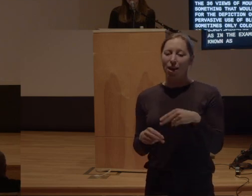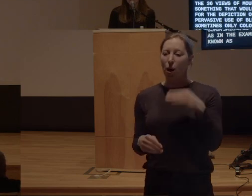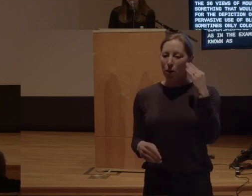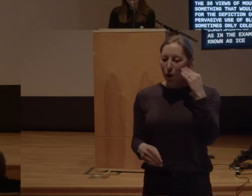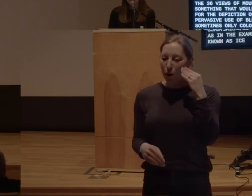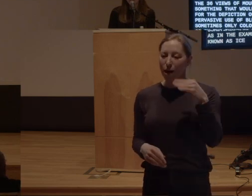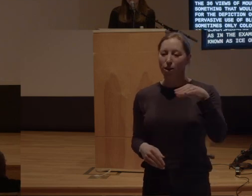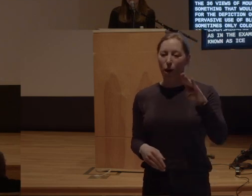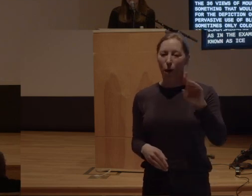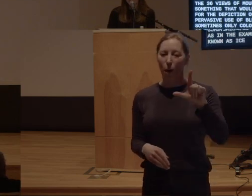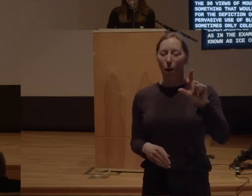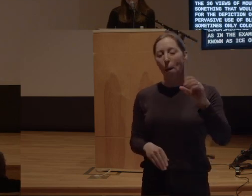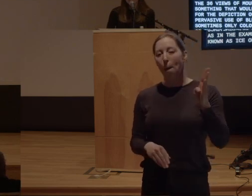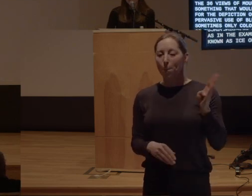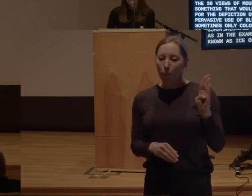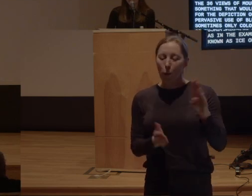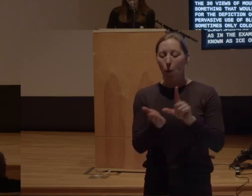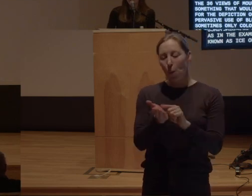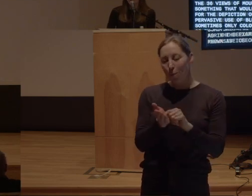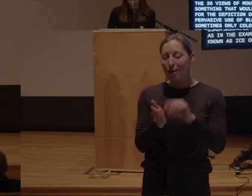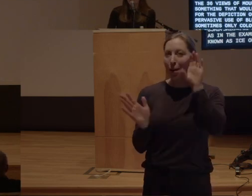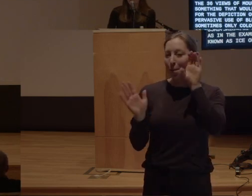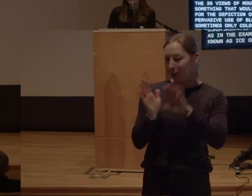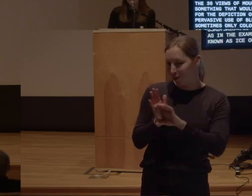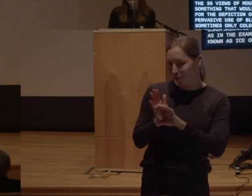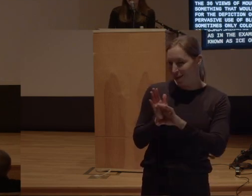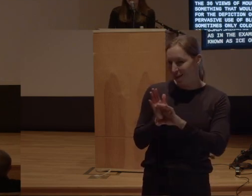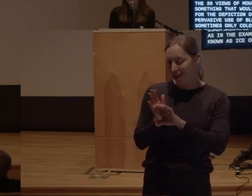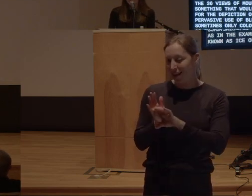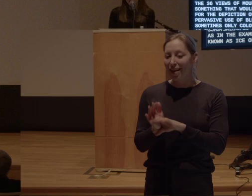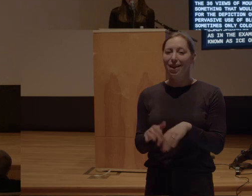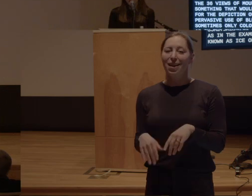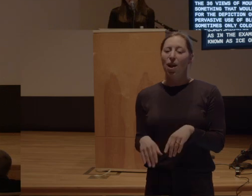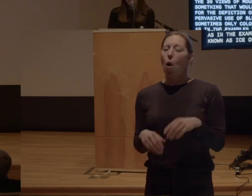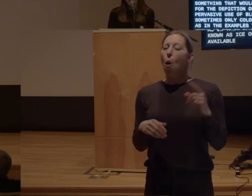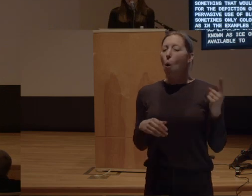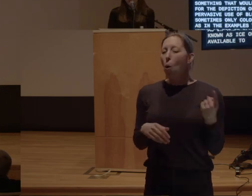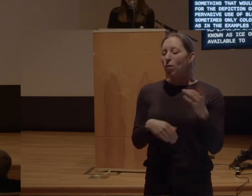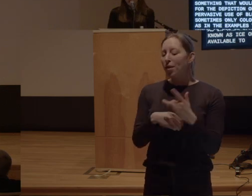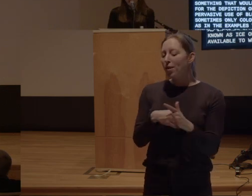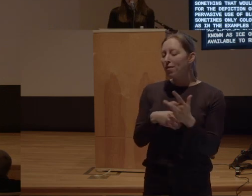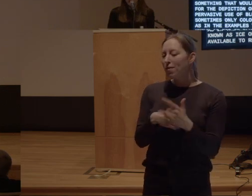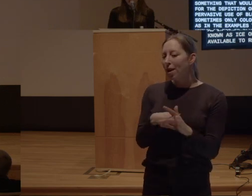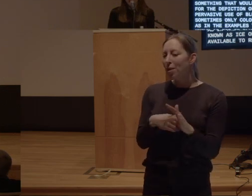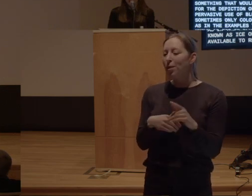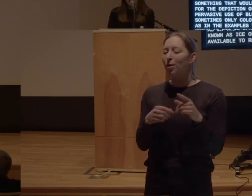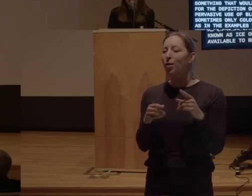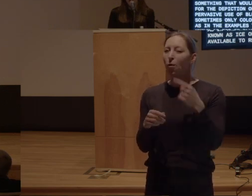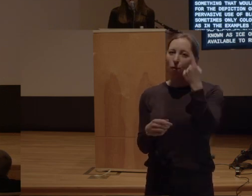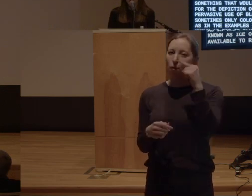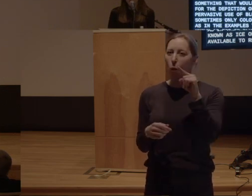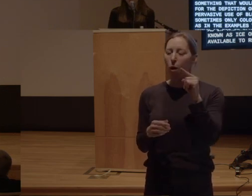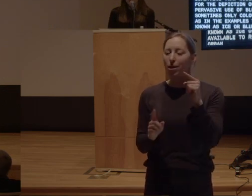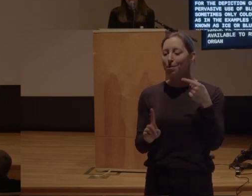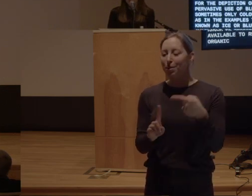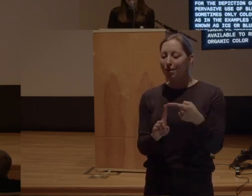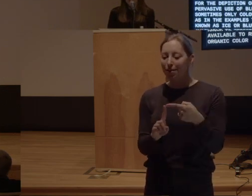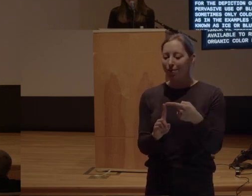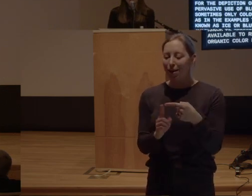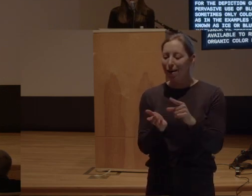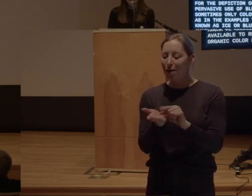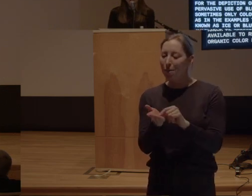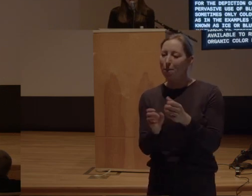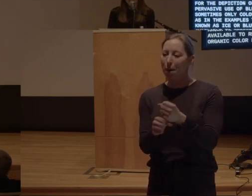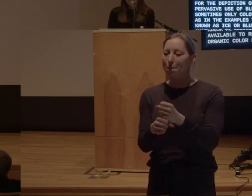or blue-printed pictures. Blue had long been available to woodblock printmakers in the form of organic colorants